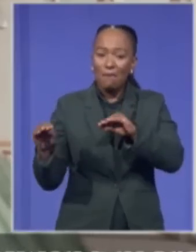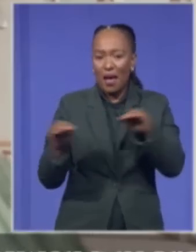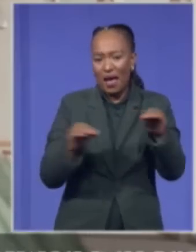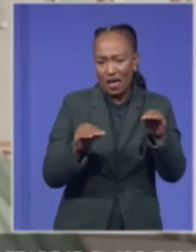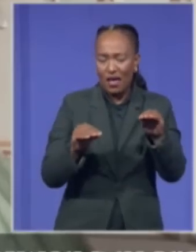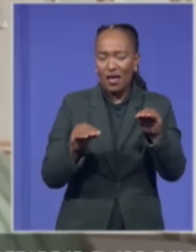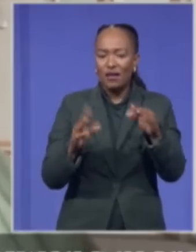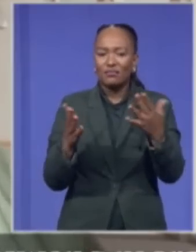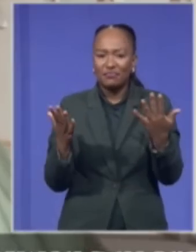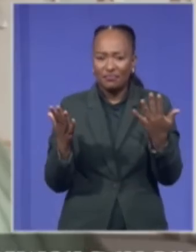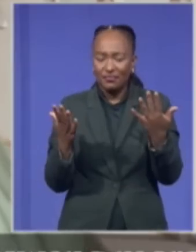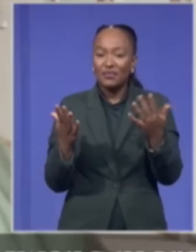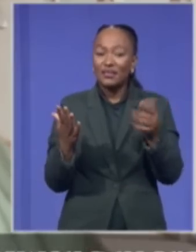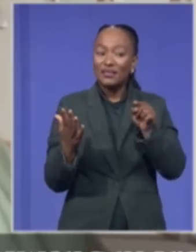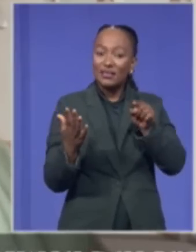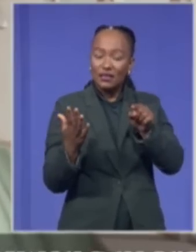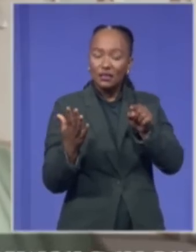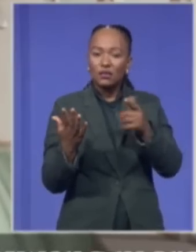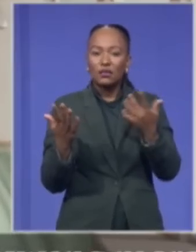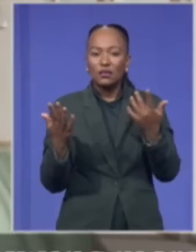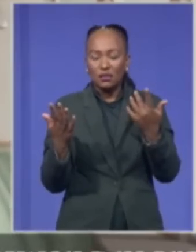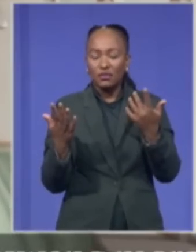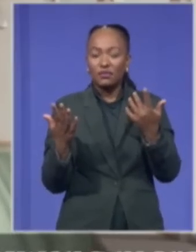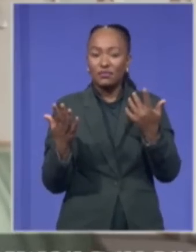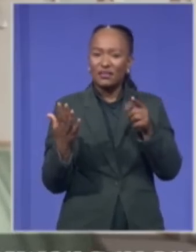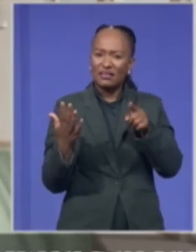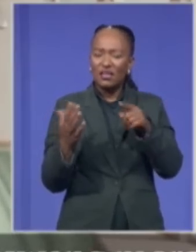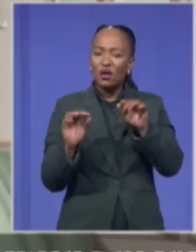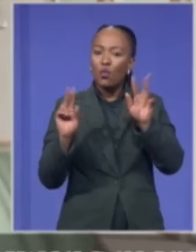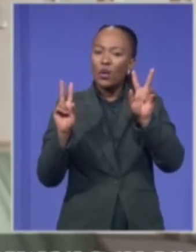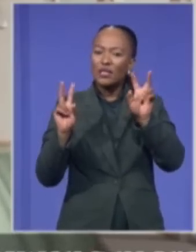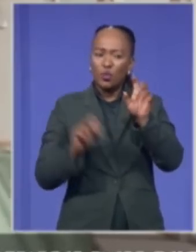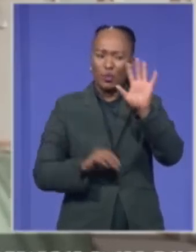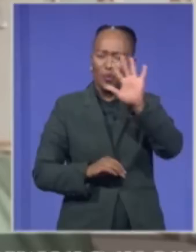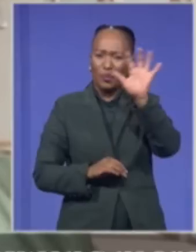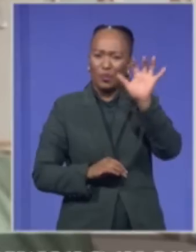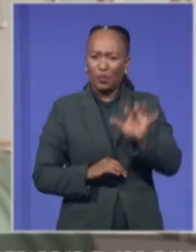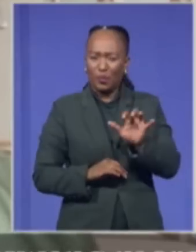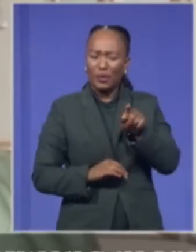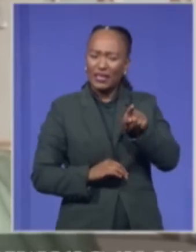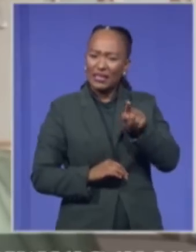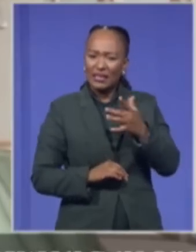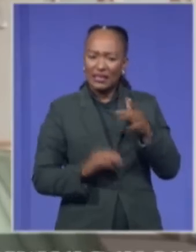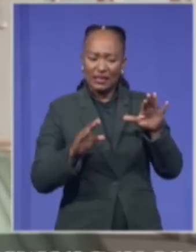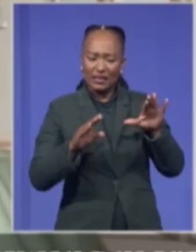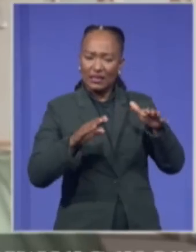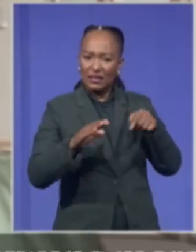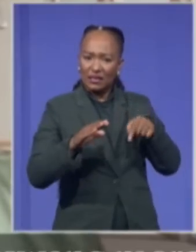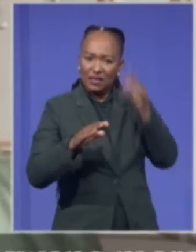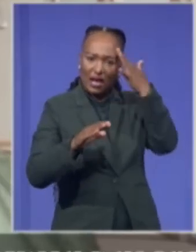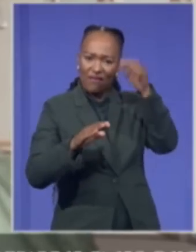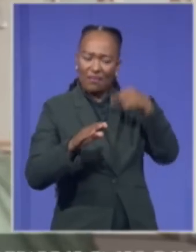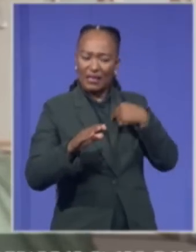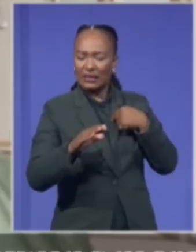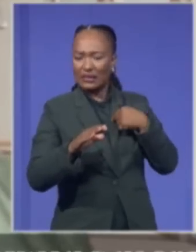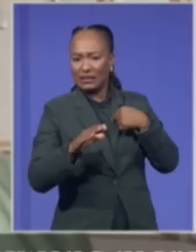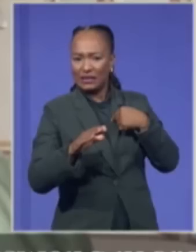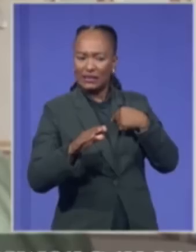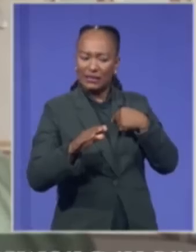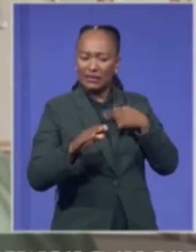ebile e tloga e raise confidence it questions the confidence of this government ye leng